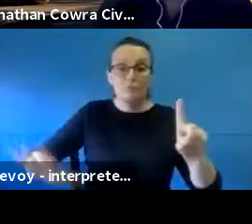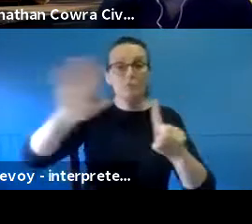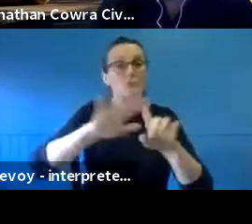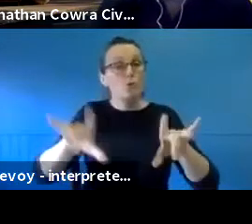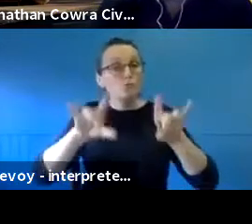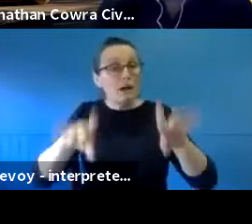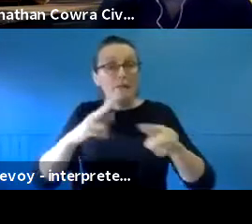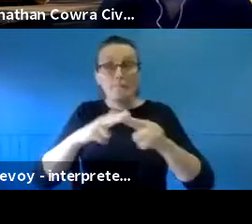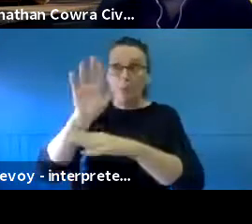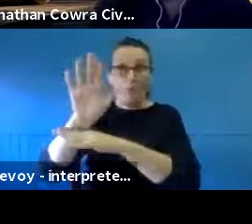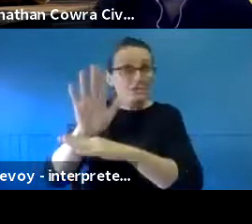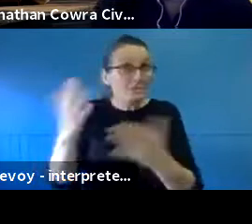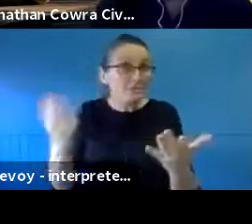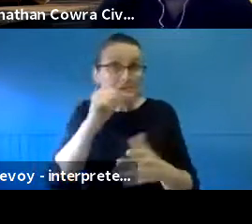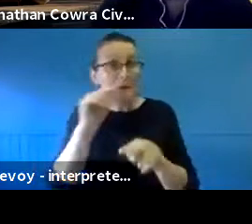participate.